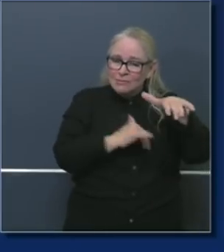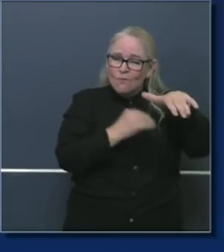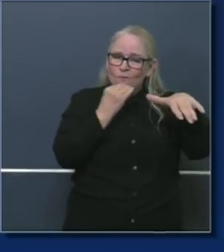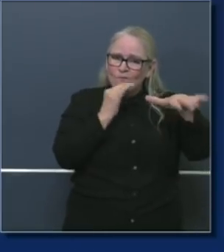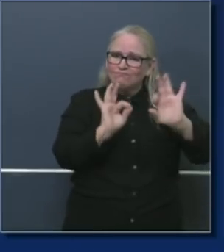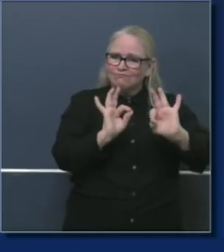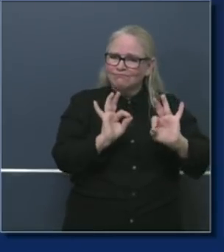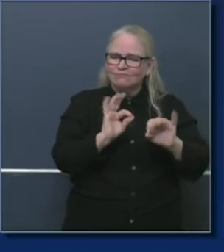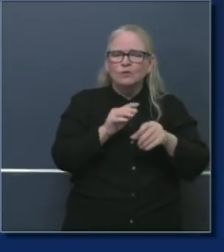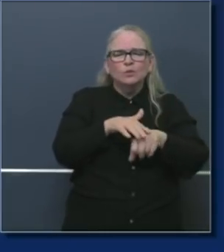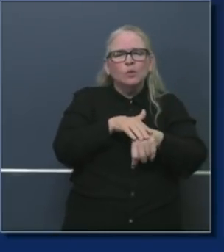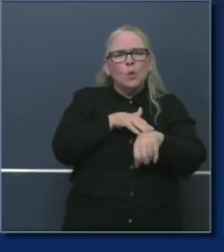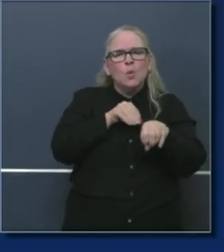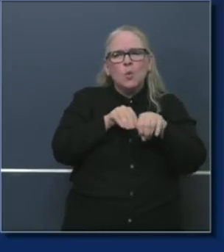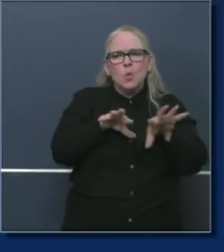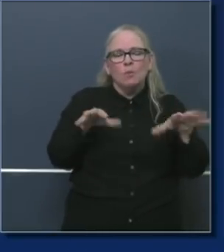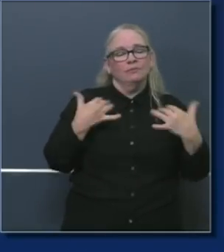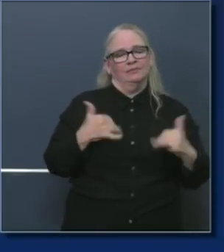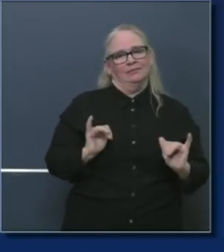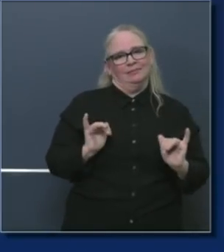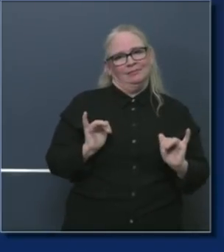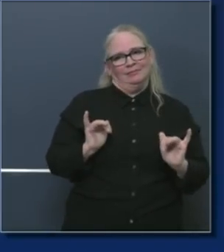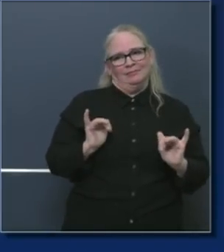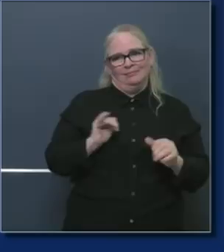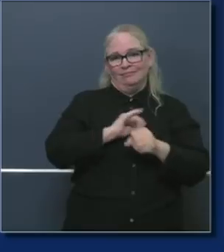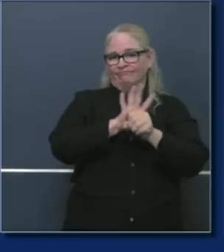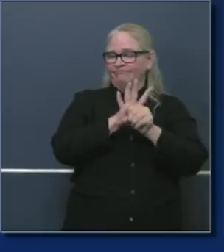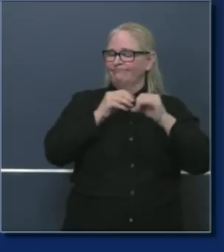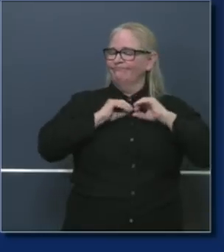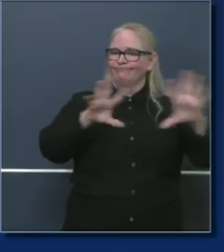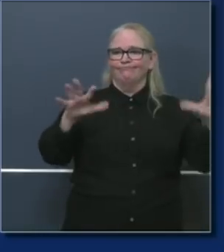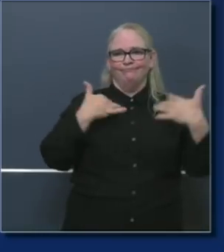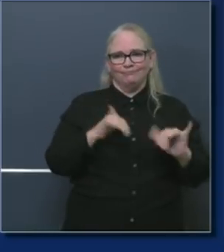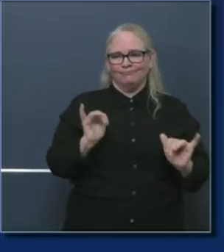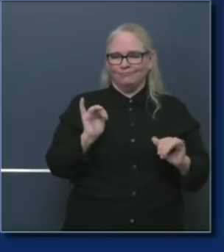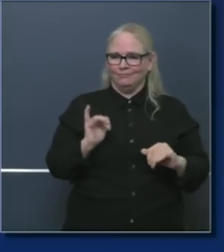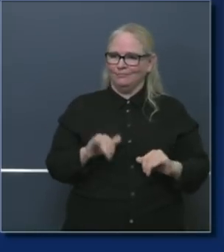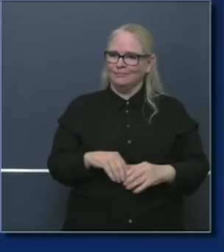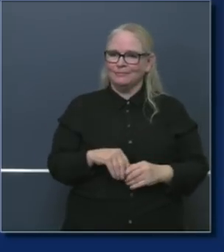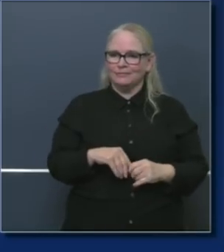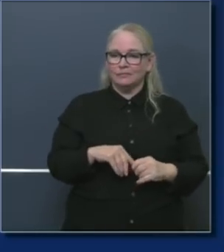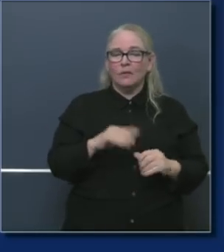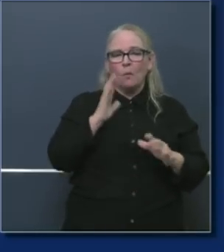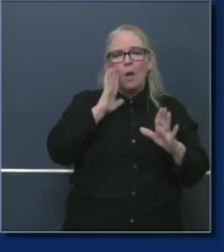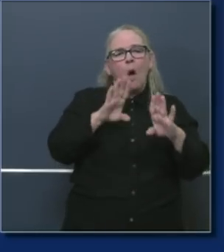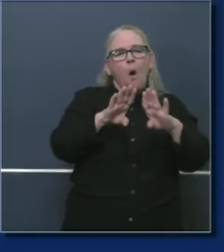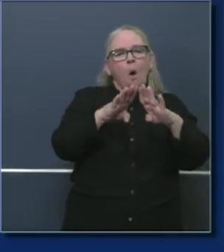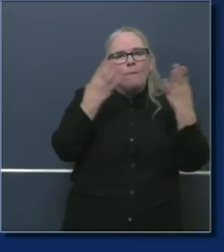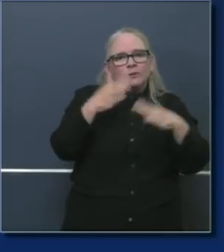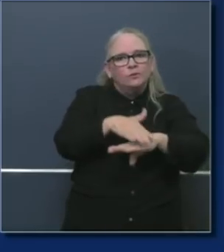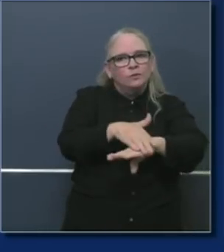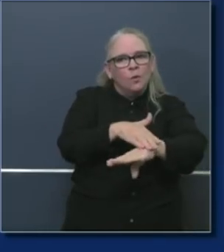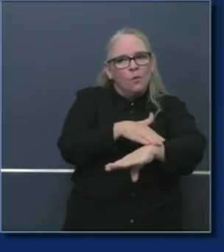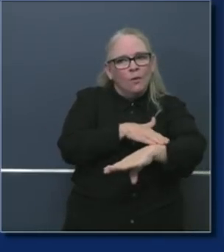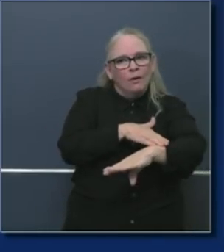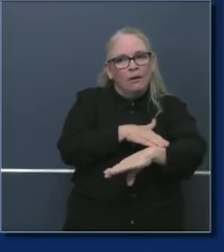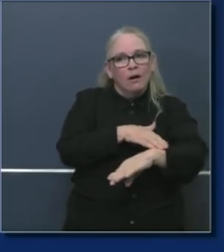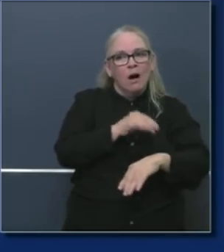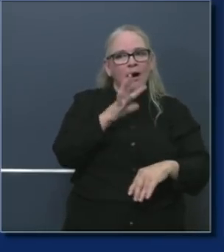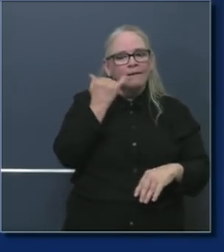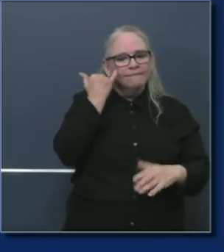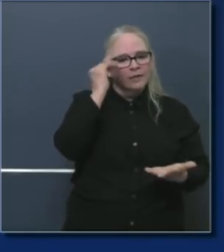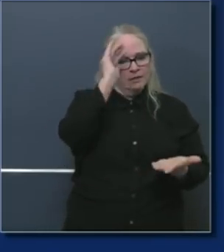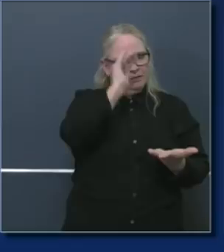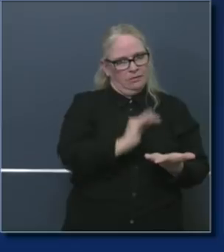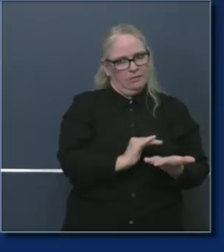spreading. And we know that we're going to gradually reopen California only as we can reduce the risk to all